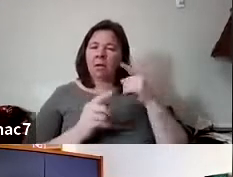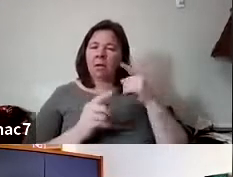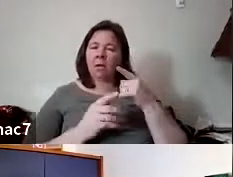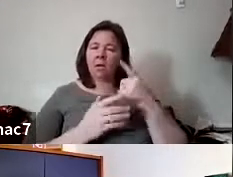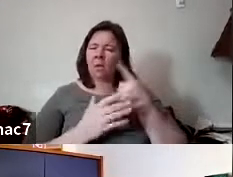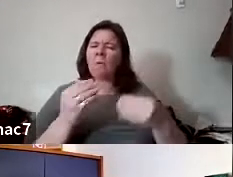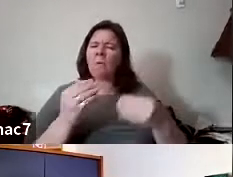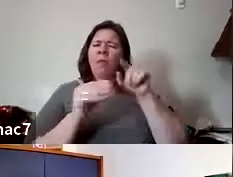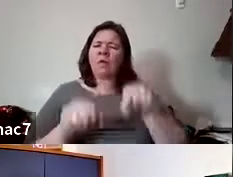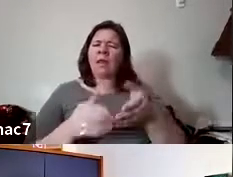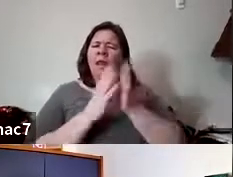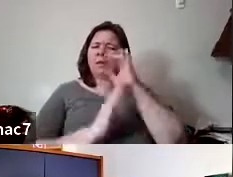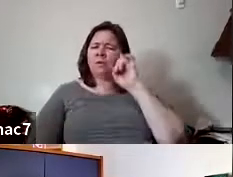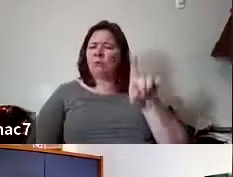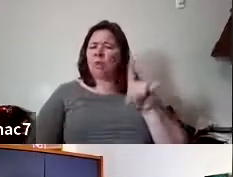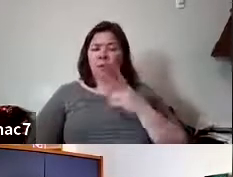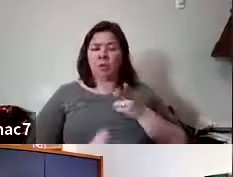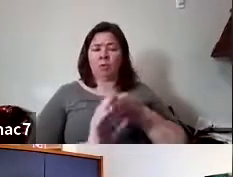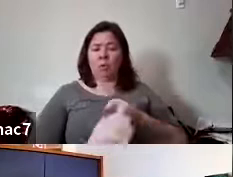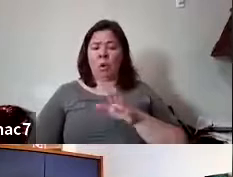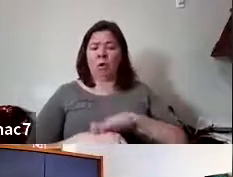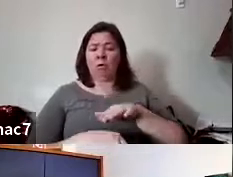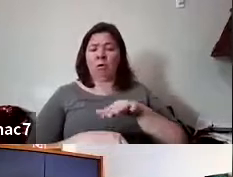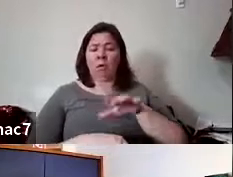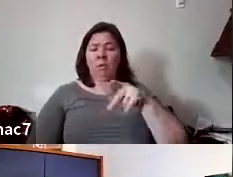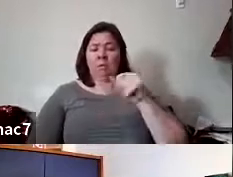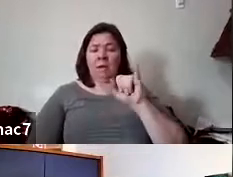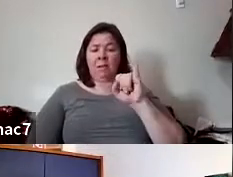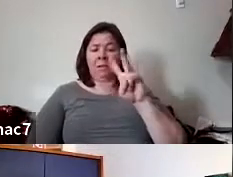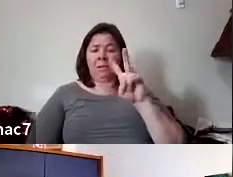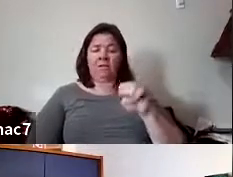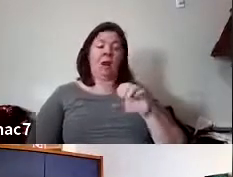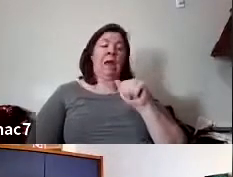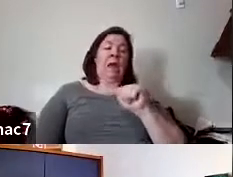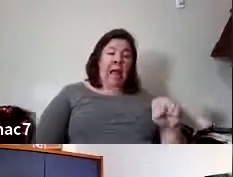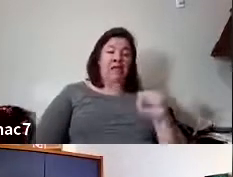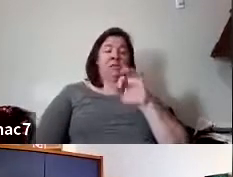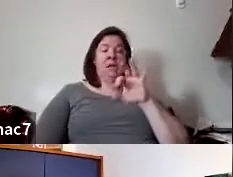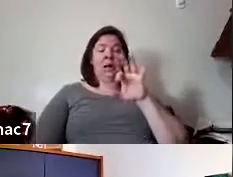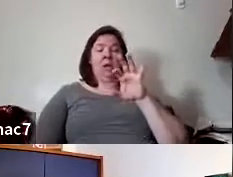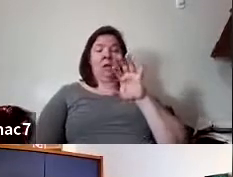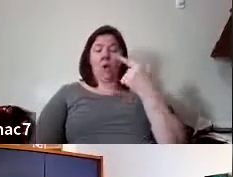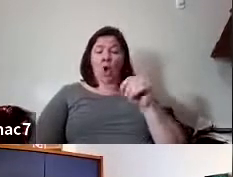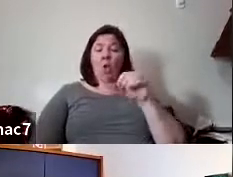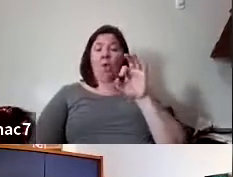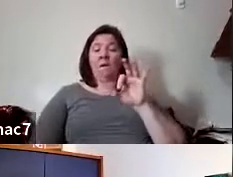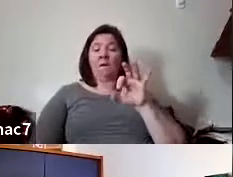ask for? If you come and join as a founder now, you will be benefiting for the rest of your